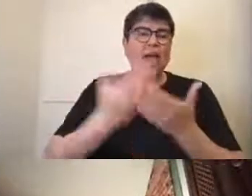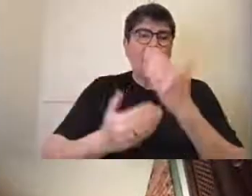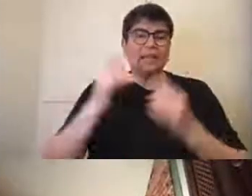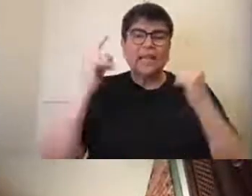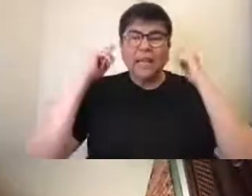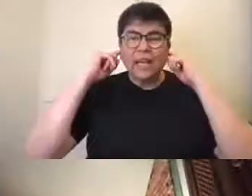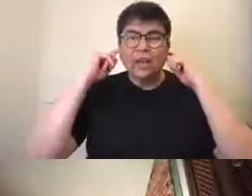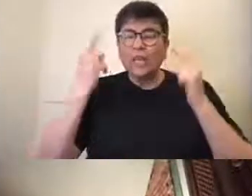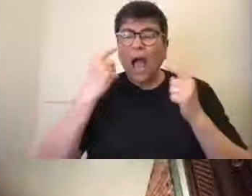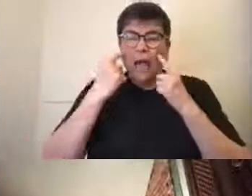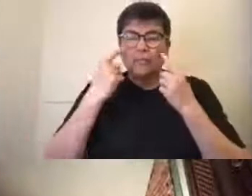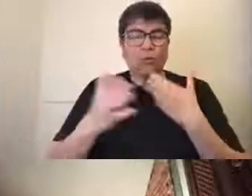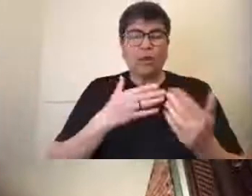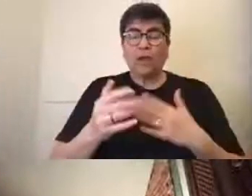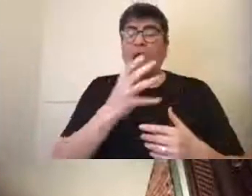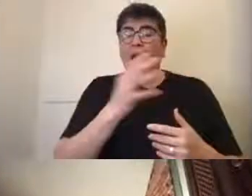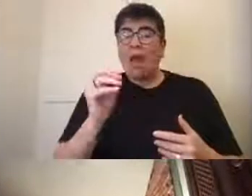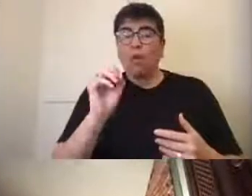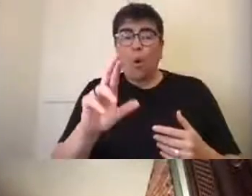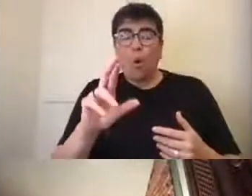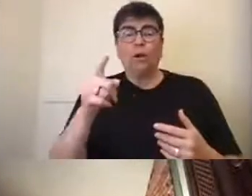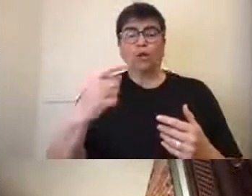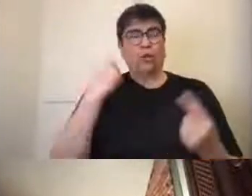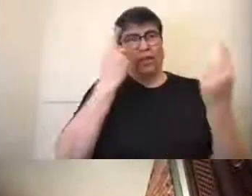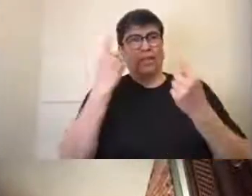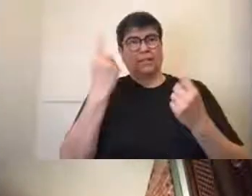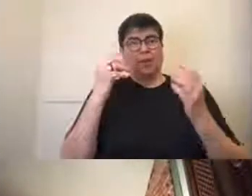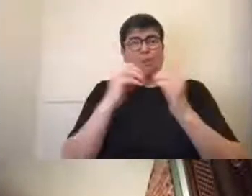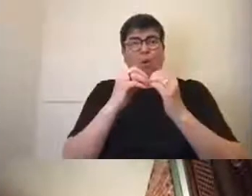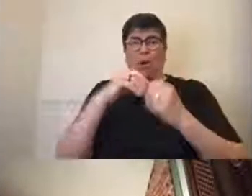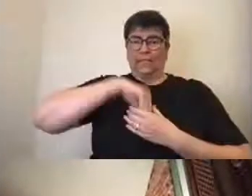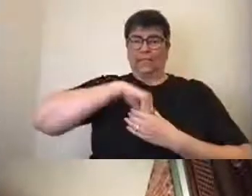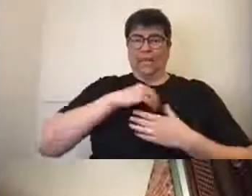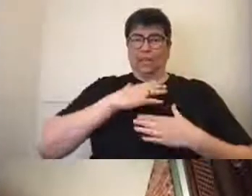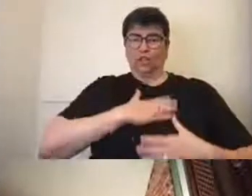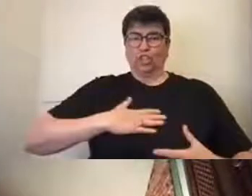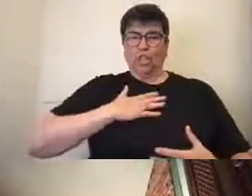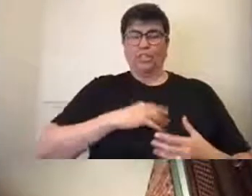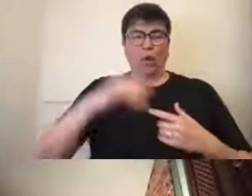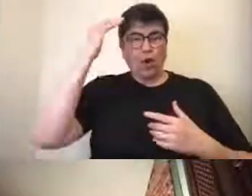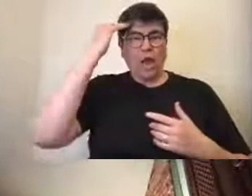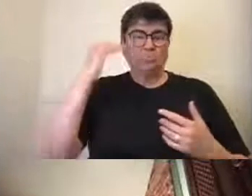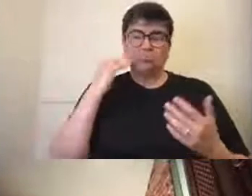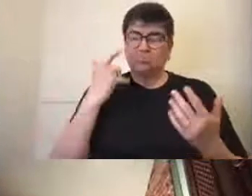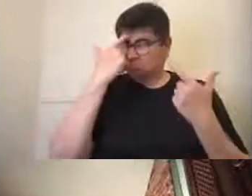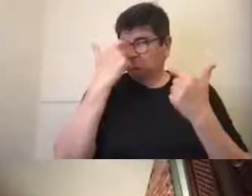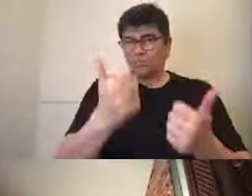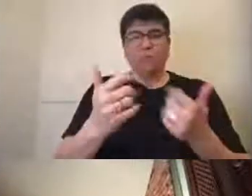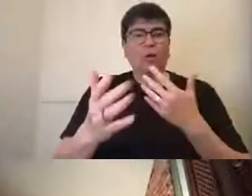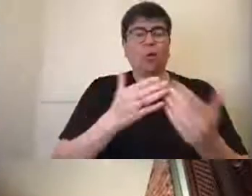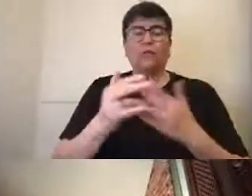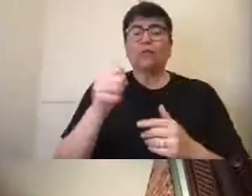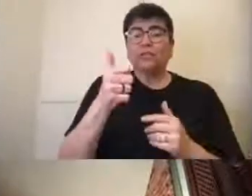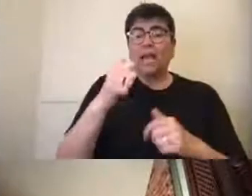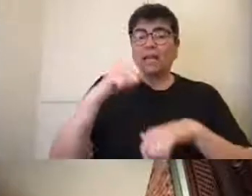your eyes, whatever. And, or are you thinking something that more comes from inside of your chest and your head? Whatever it is, 10